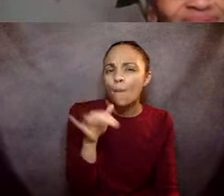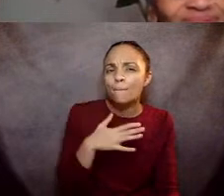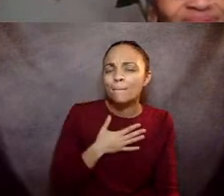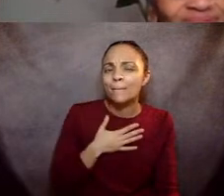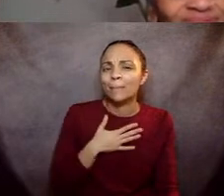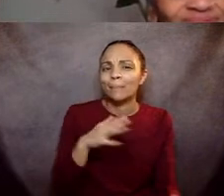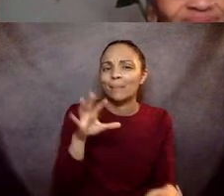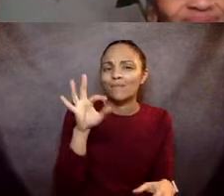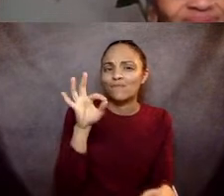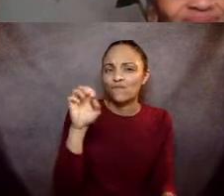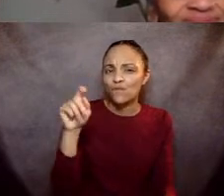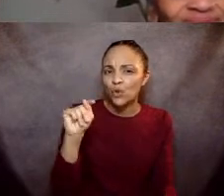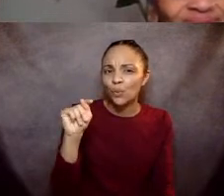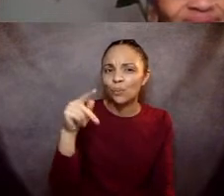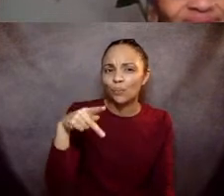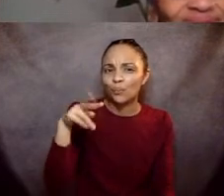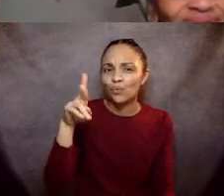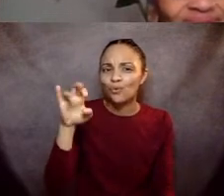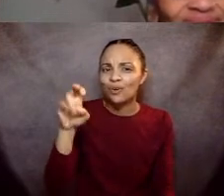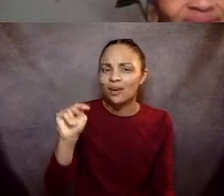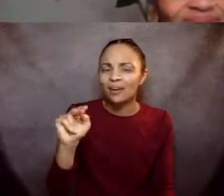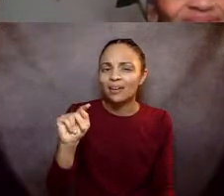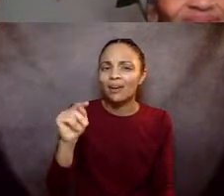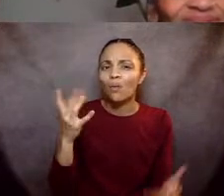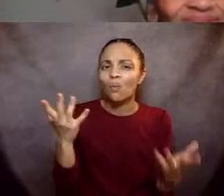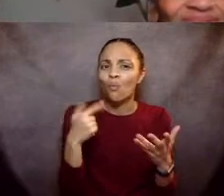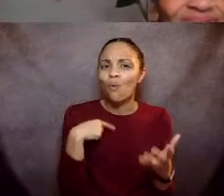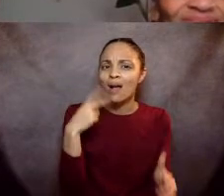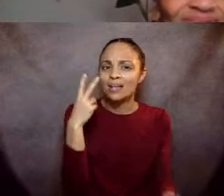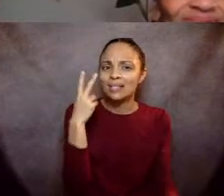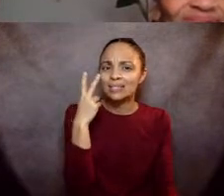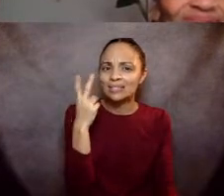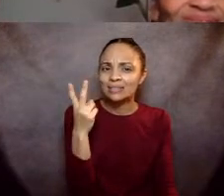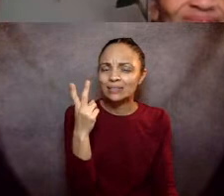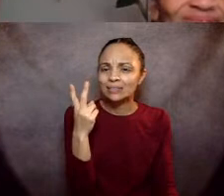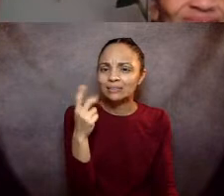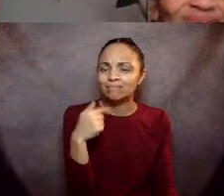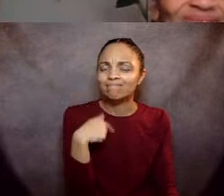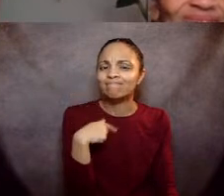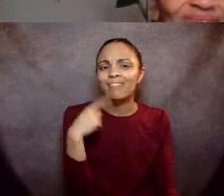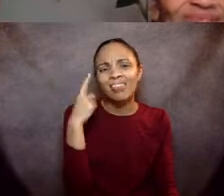I think I see a full circle,